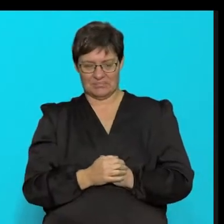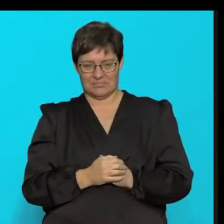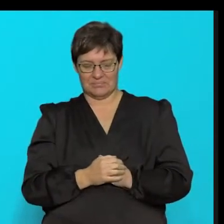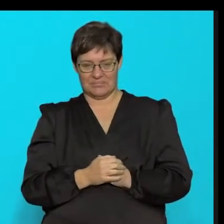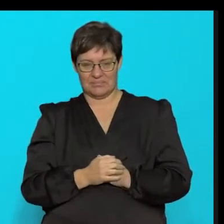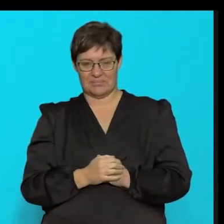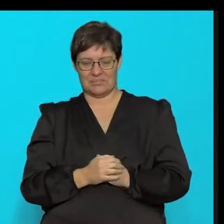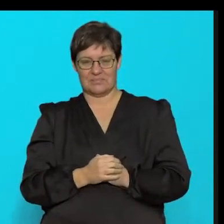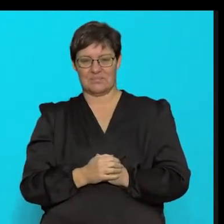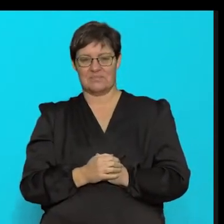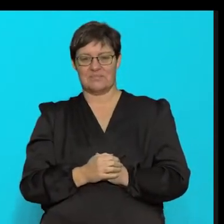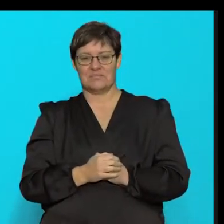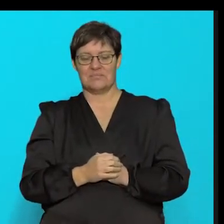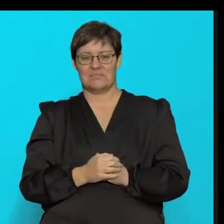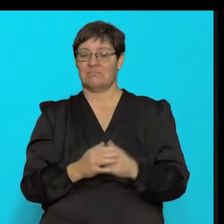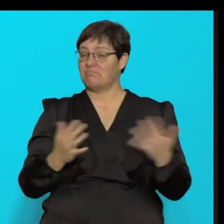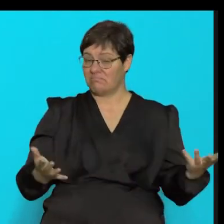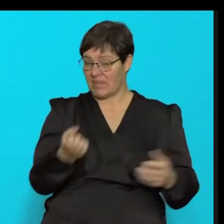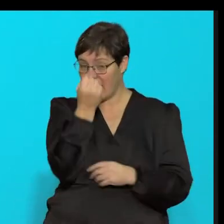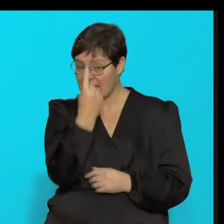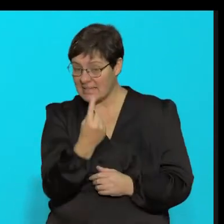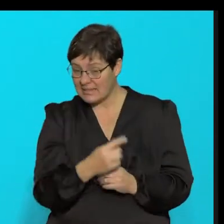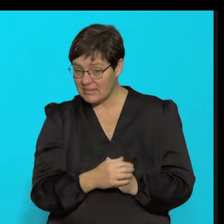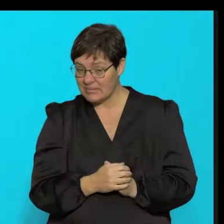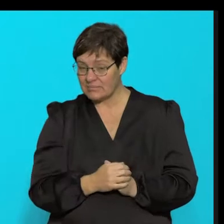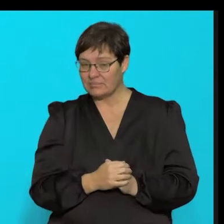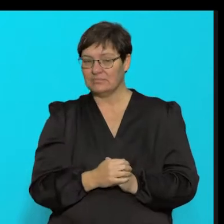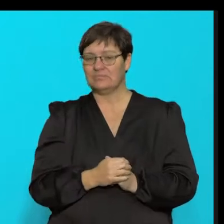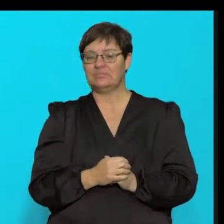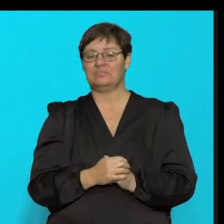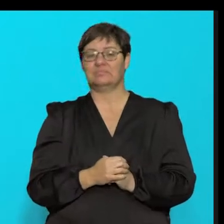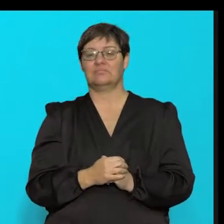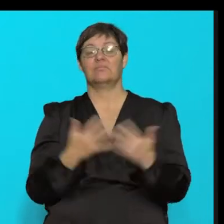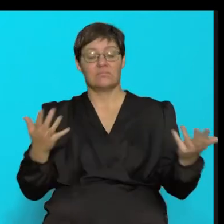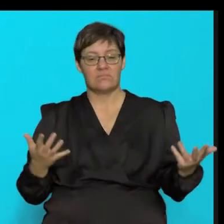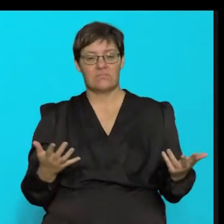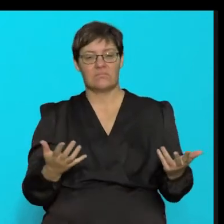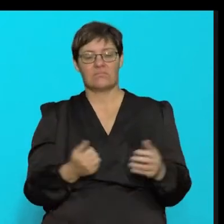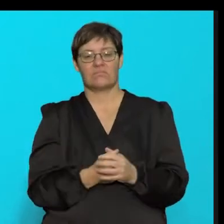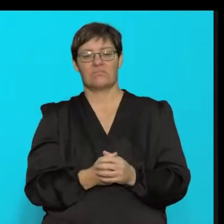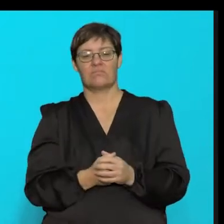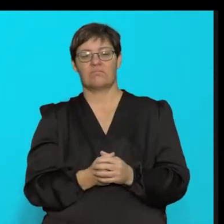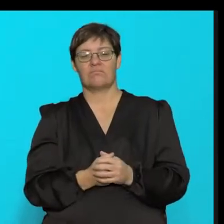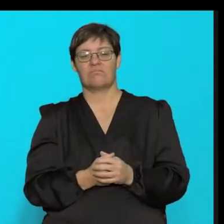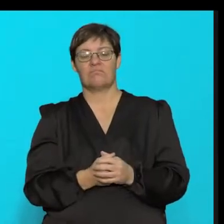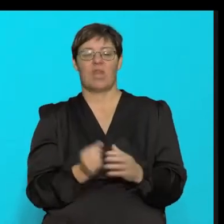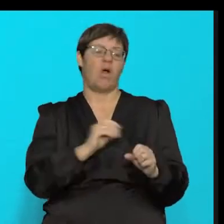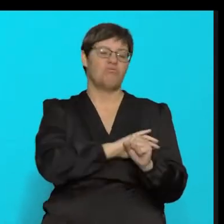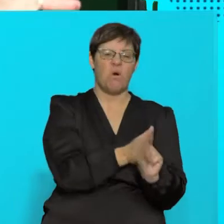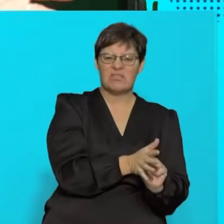to predict what is happening in the future. Are we all together? So if we have collected